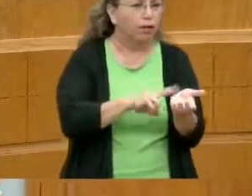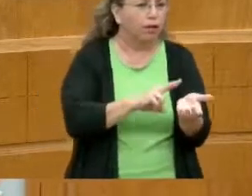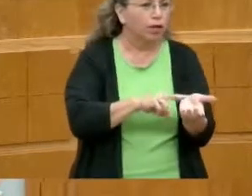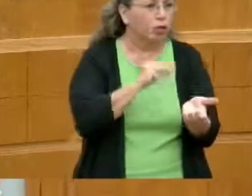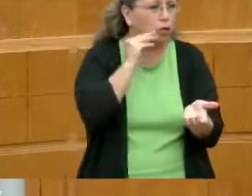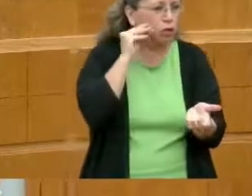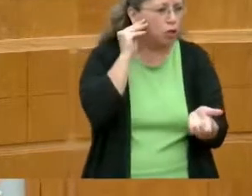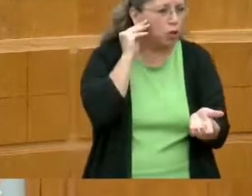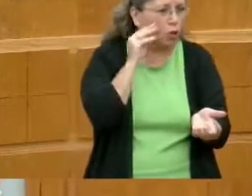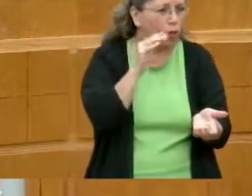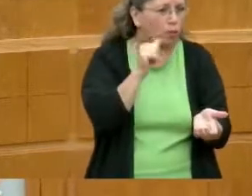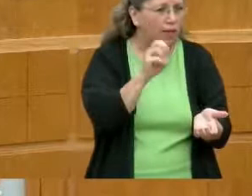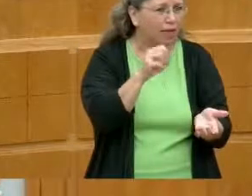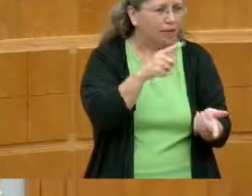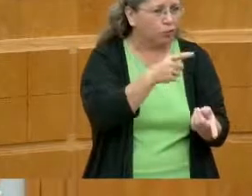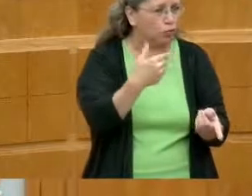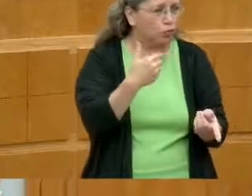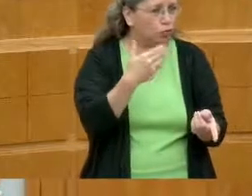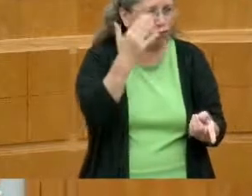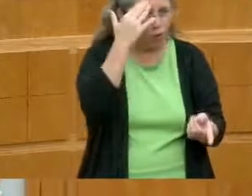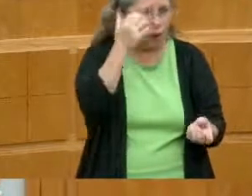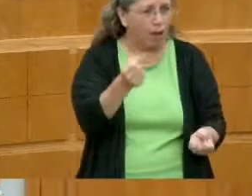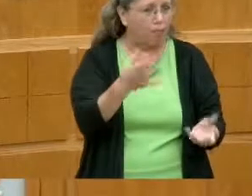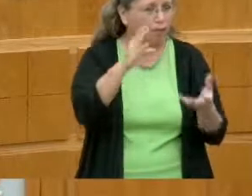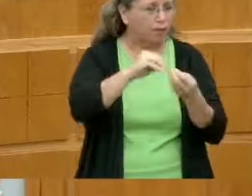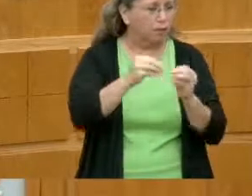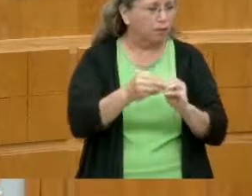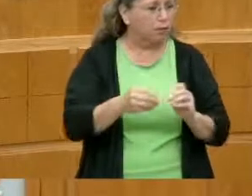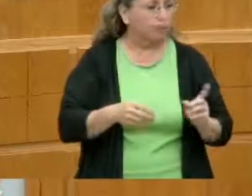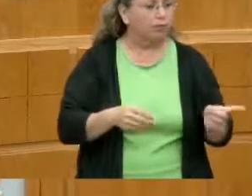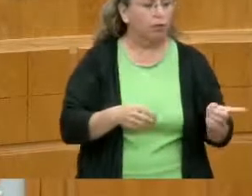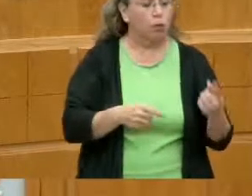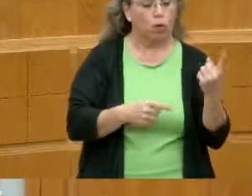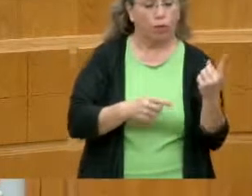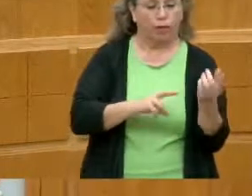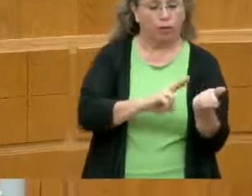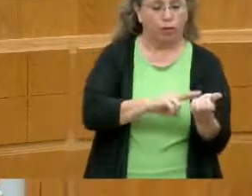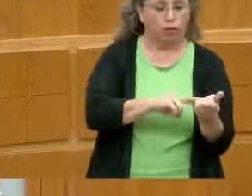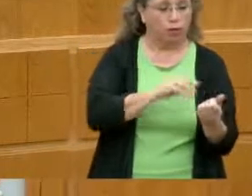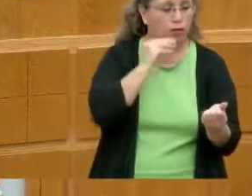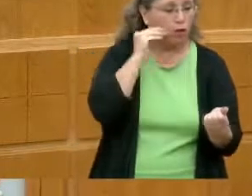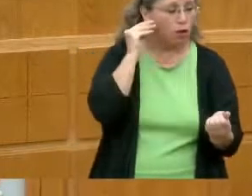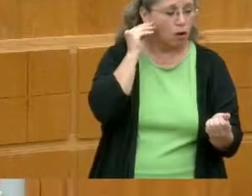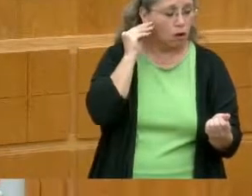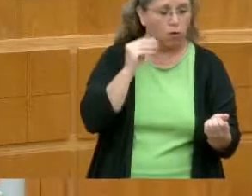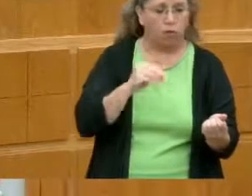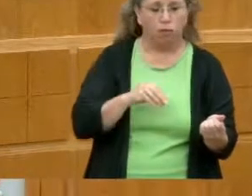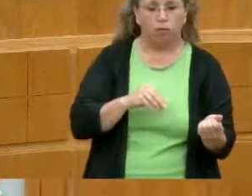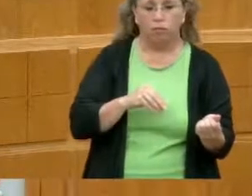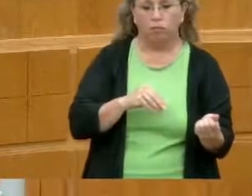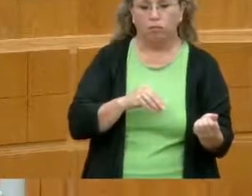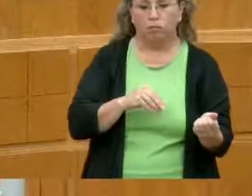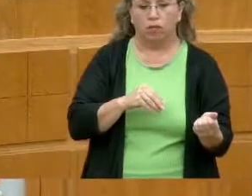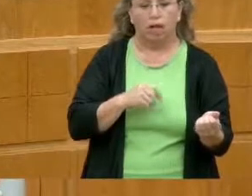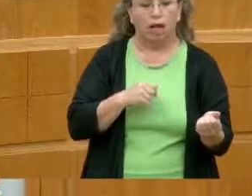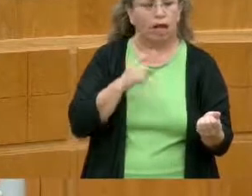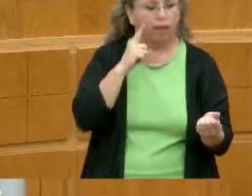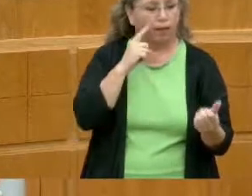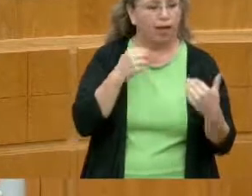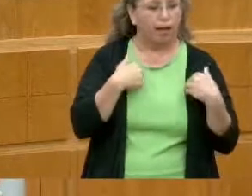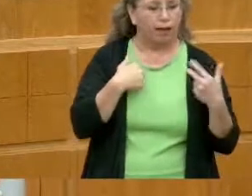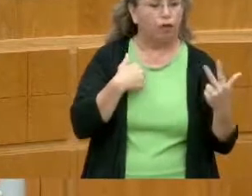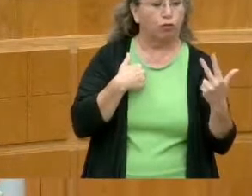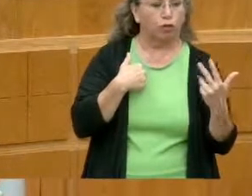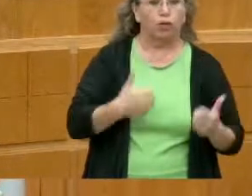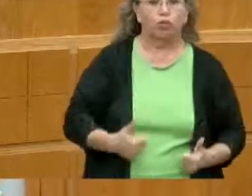cases? Do you happen to have a number of how many? So one nursing home that I know of has like, I want to say 3 residents. And so they've notified